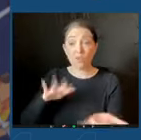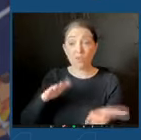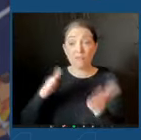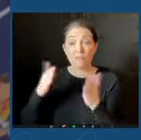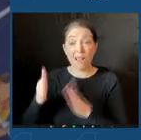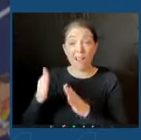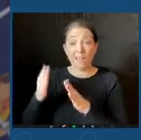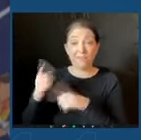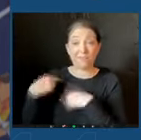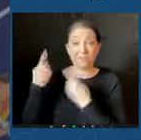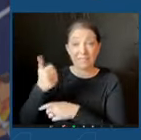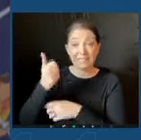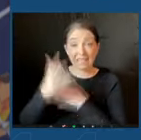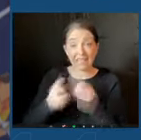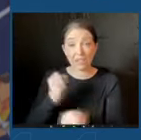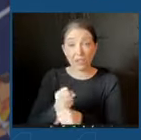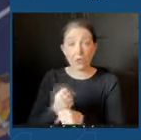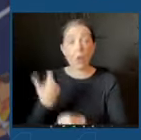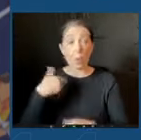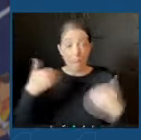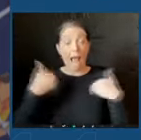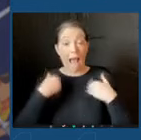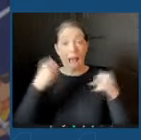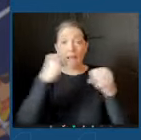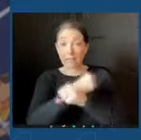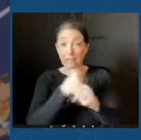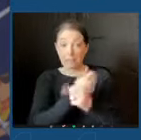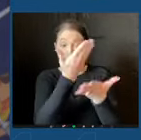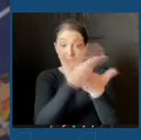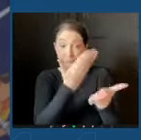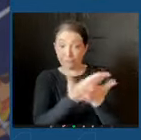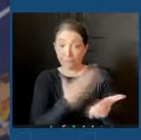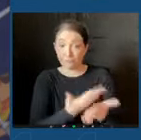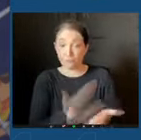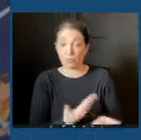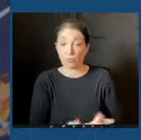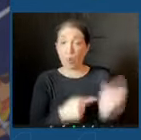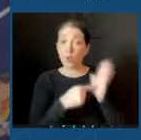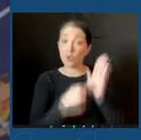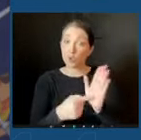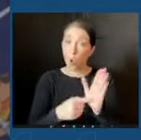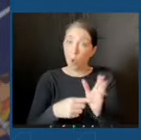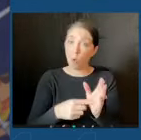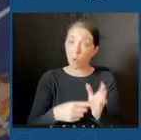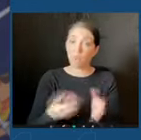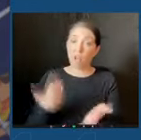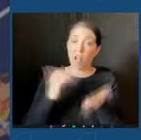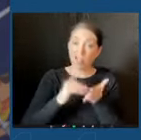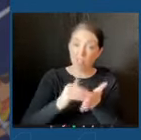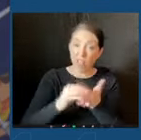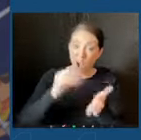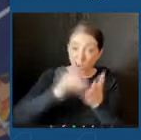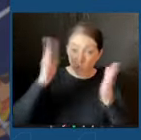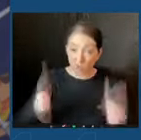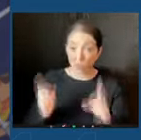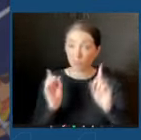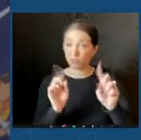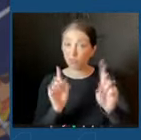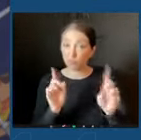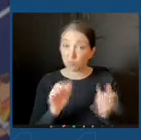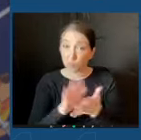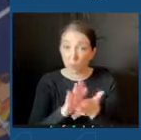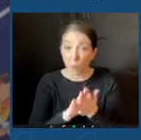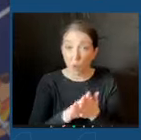lot of you are coming to school, when there's thousands of students going into their buildings, there's 57% more